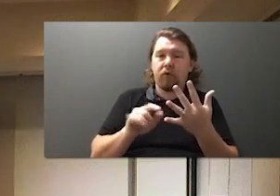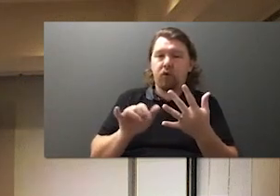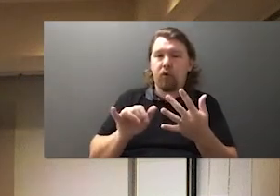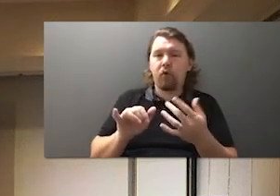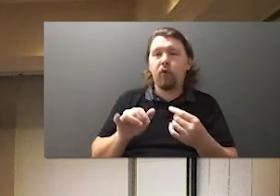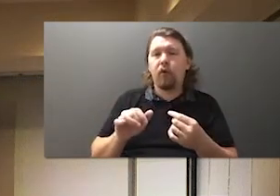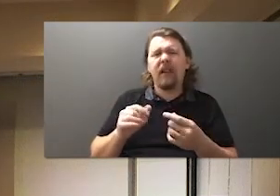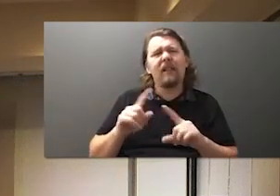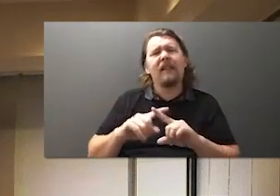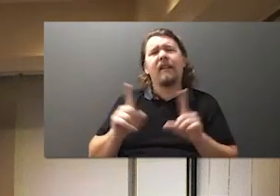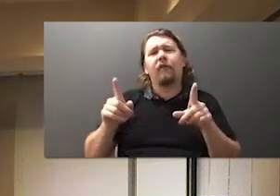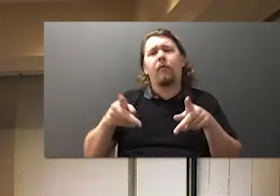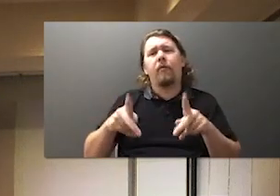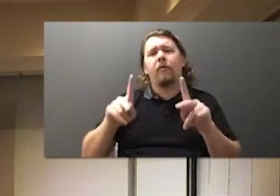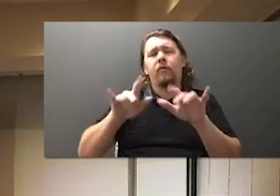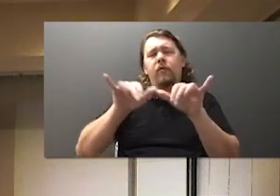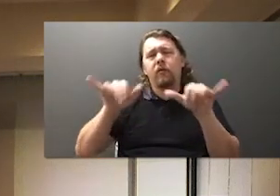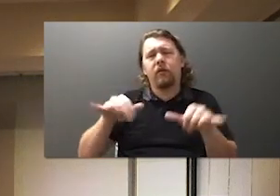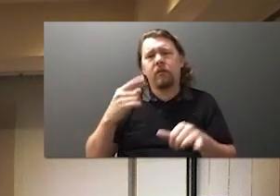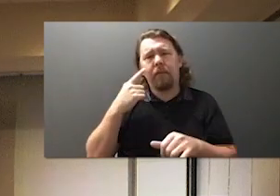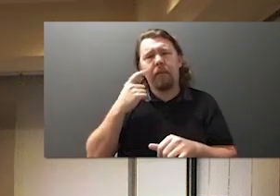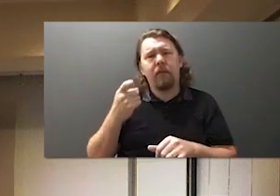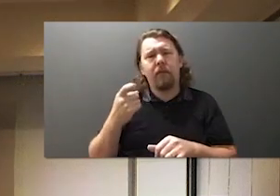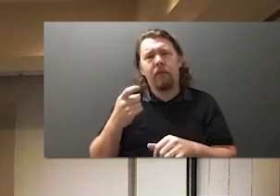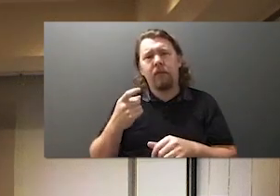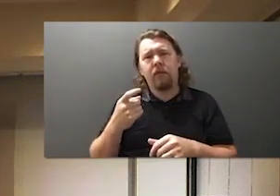system because then it'll be stored in your